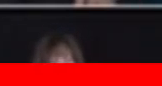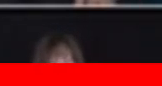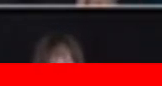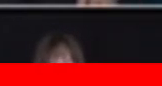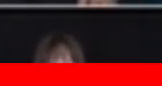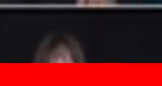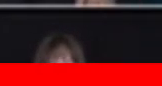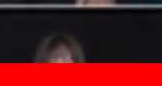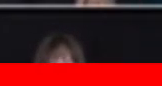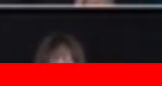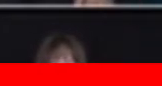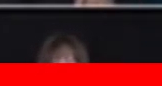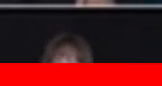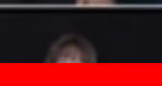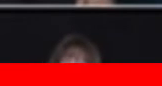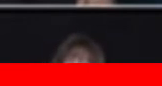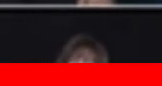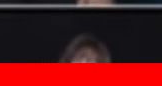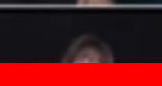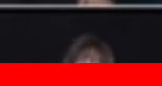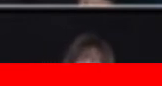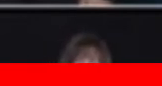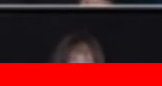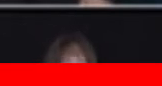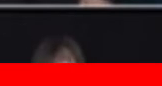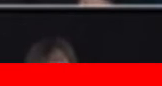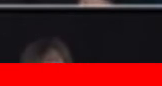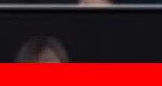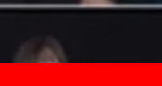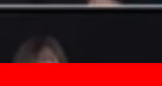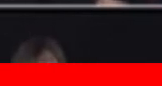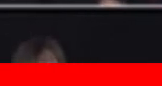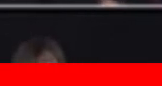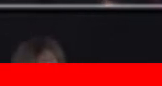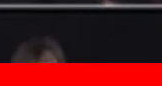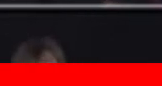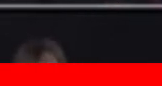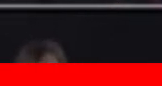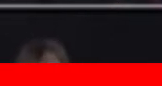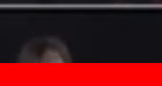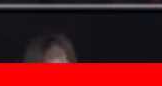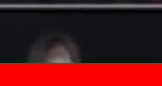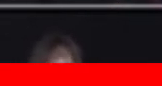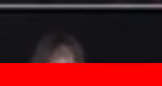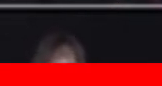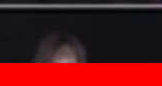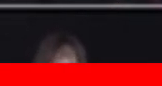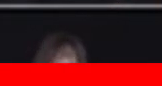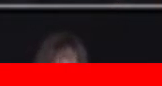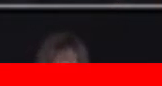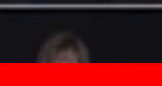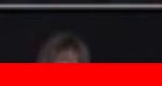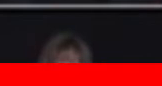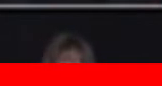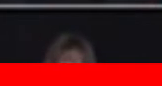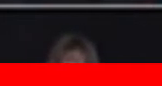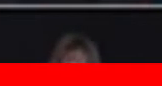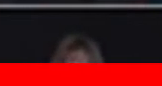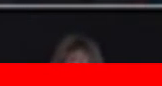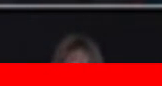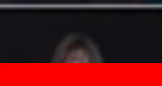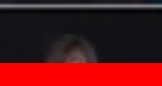Well, it's a good question, and thank you to your teenage daughter for raising the issue, because at this time we have seen, especially in some of our areas,